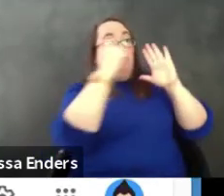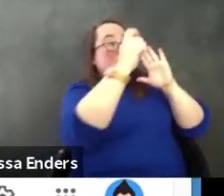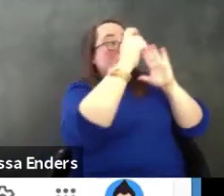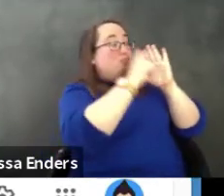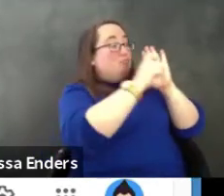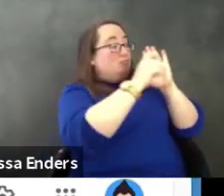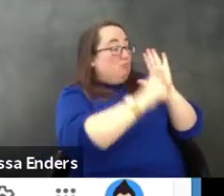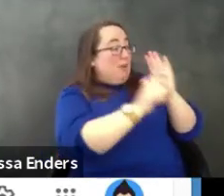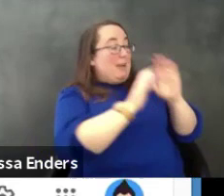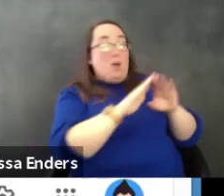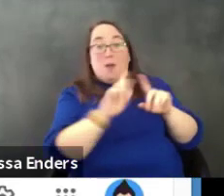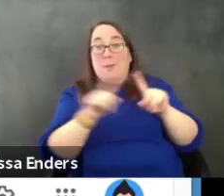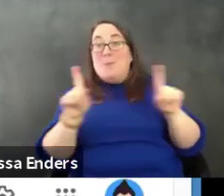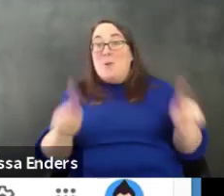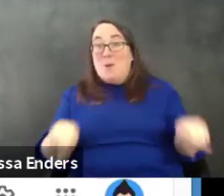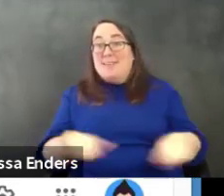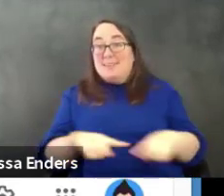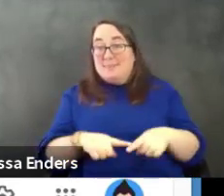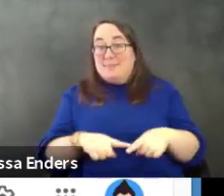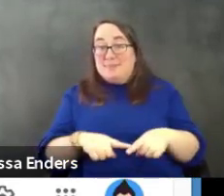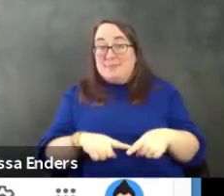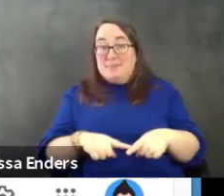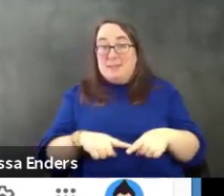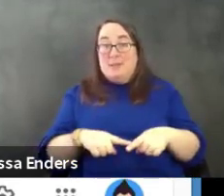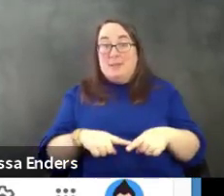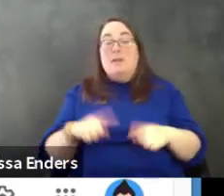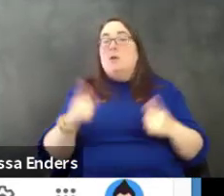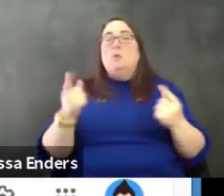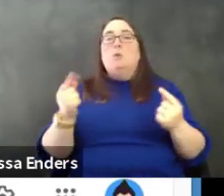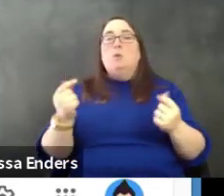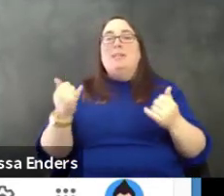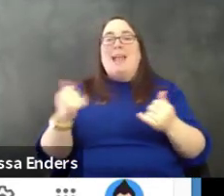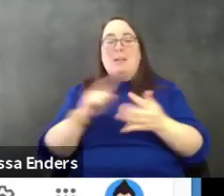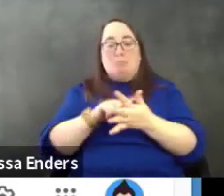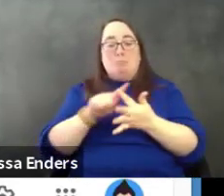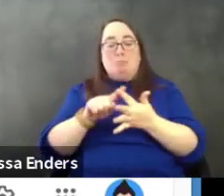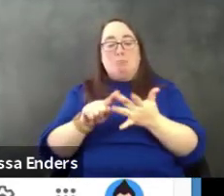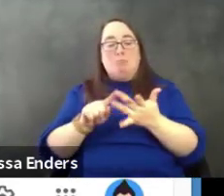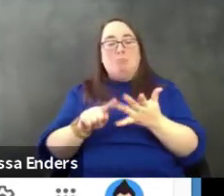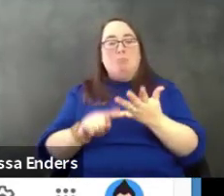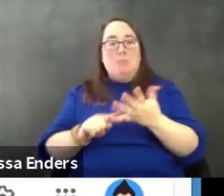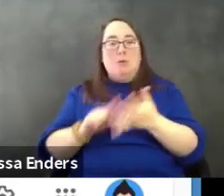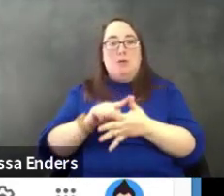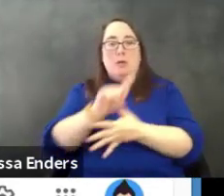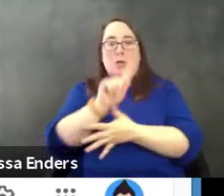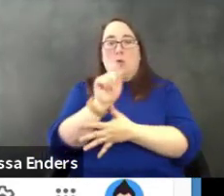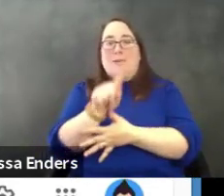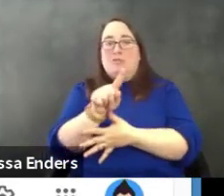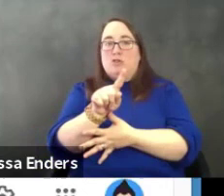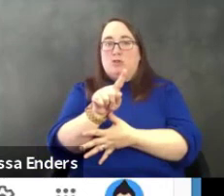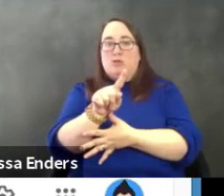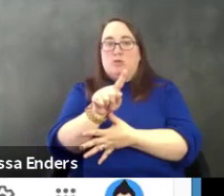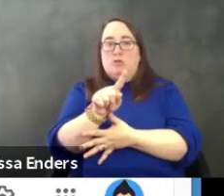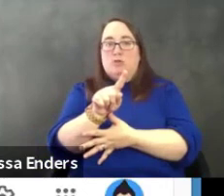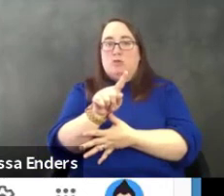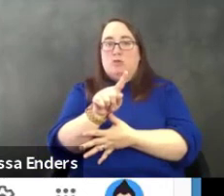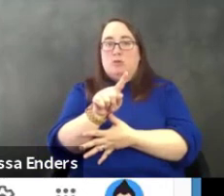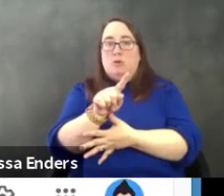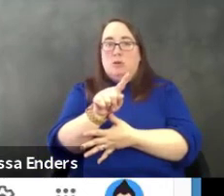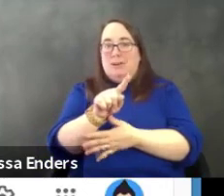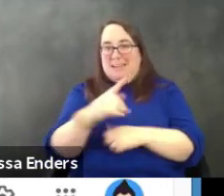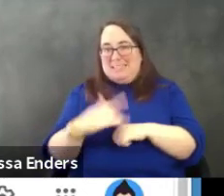board, okay? So I've posted a couple things for us to do today. So the first thing is I've used the question feature that's available in